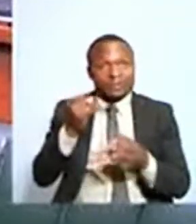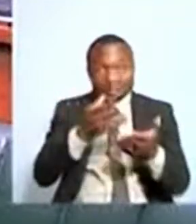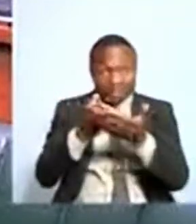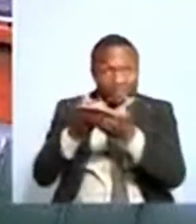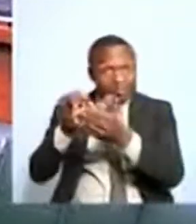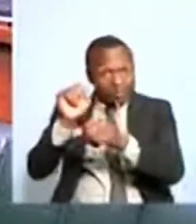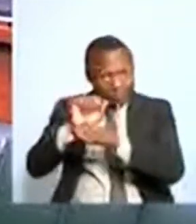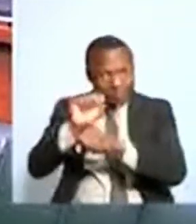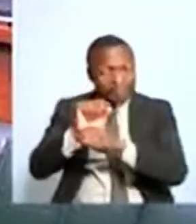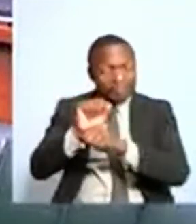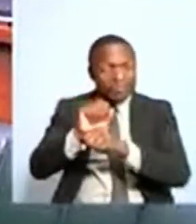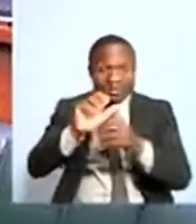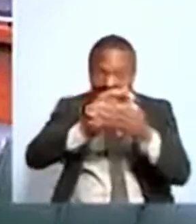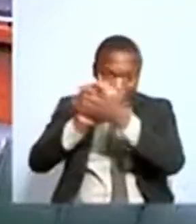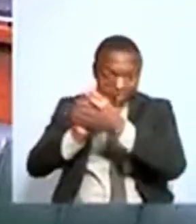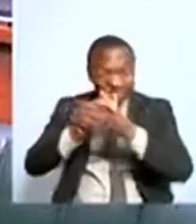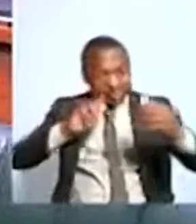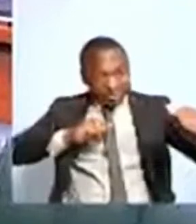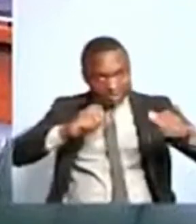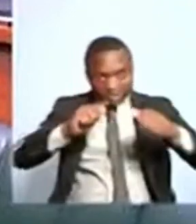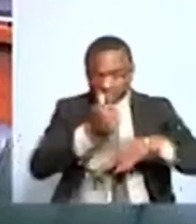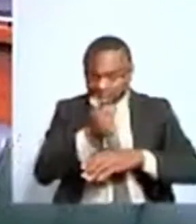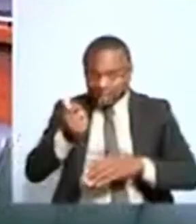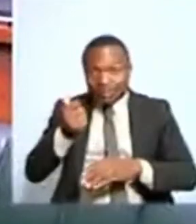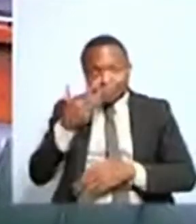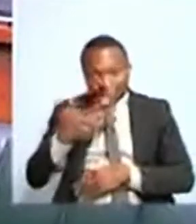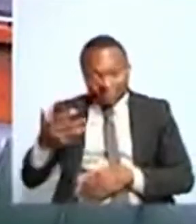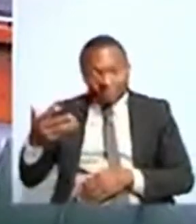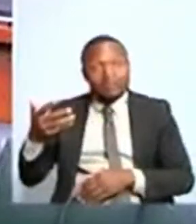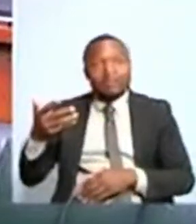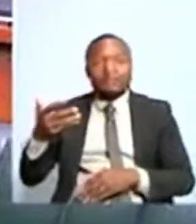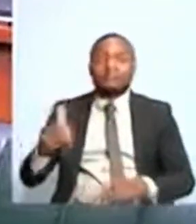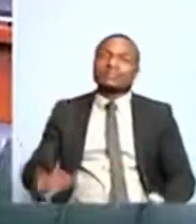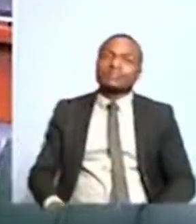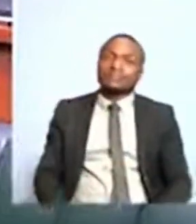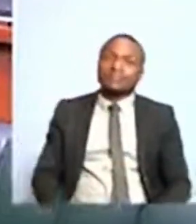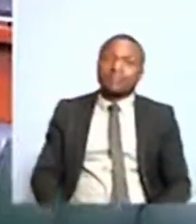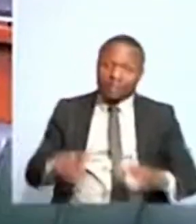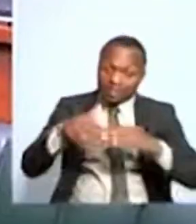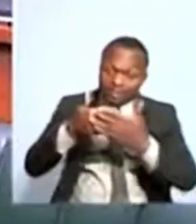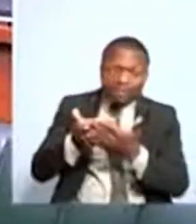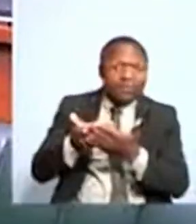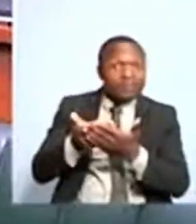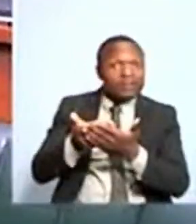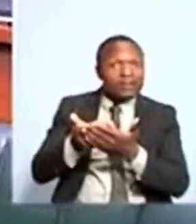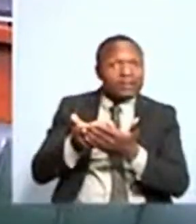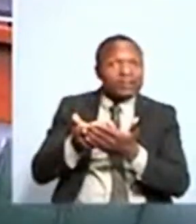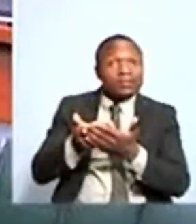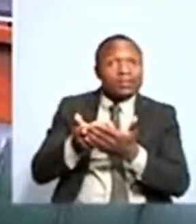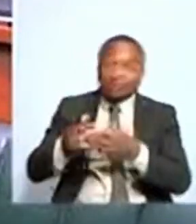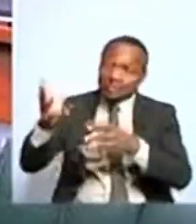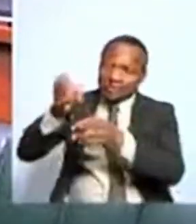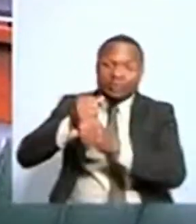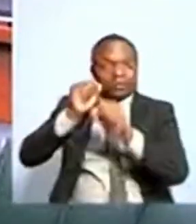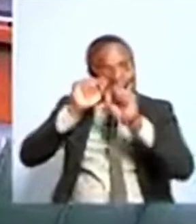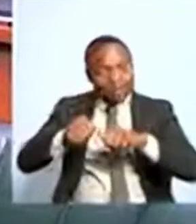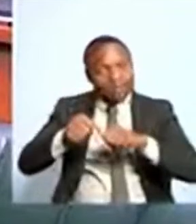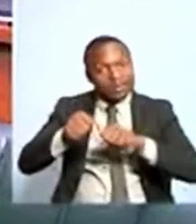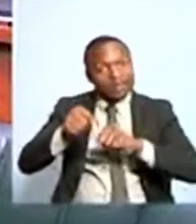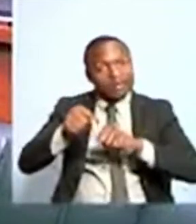terms of corporate governance and many factors, as in terms of how perpetual succession can interact with the